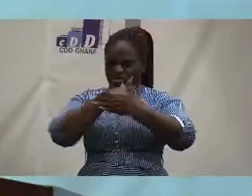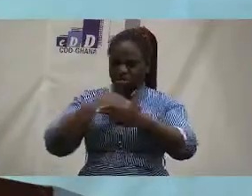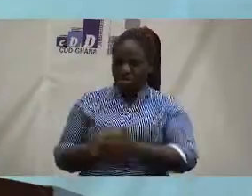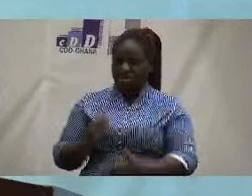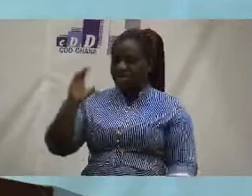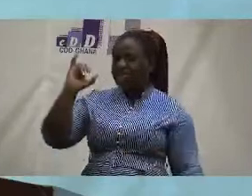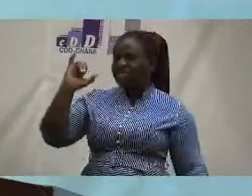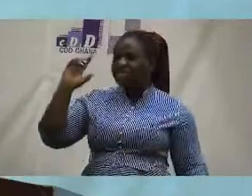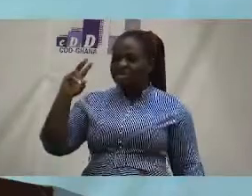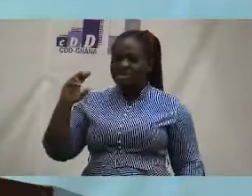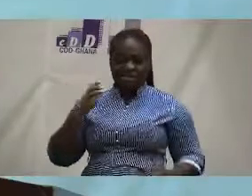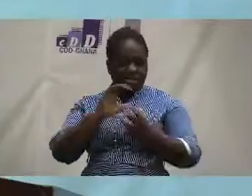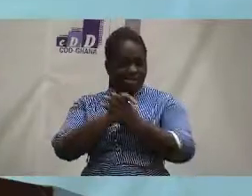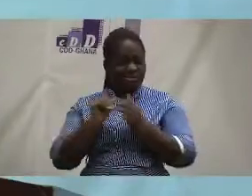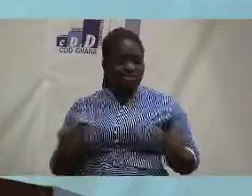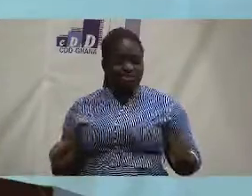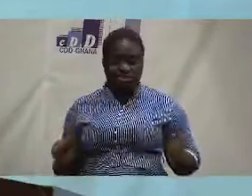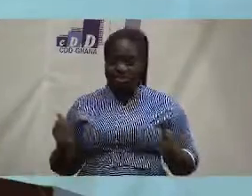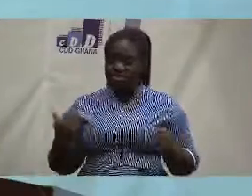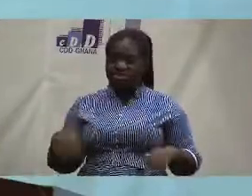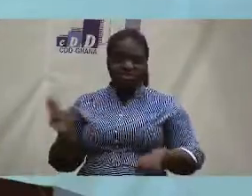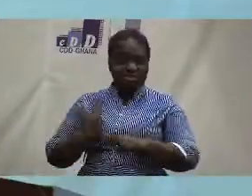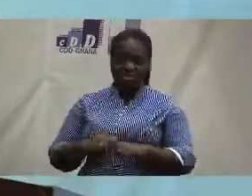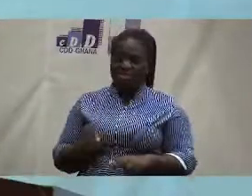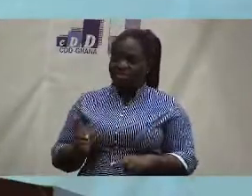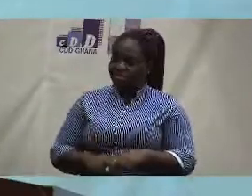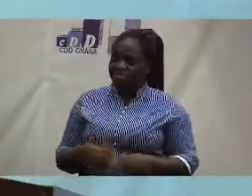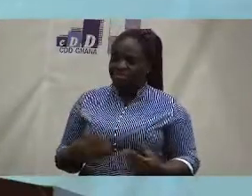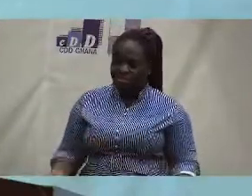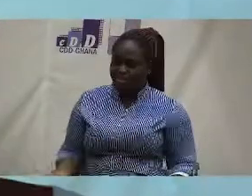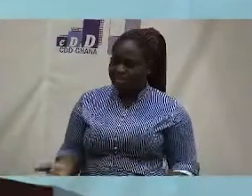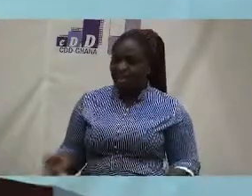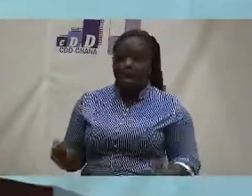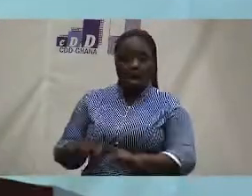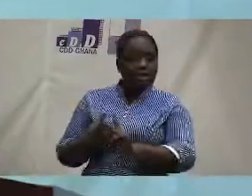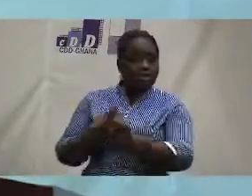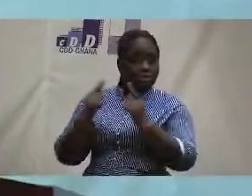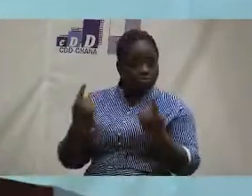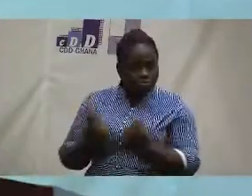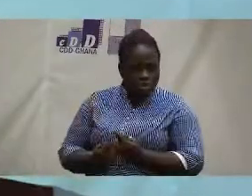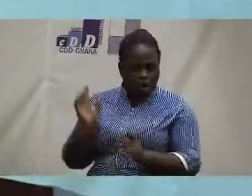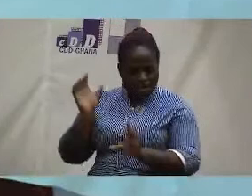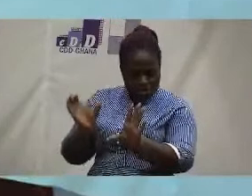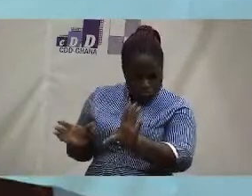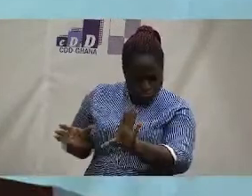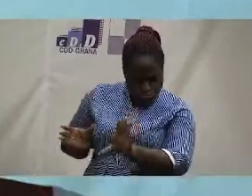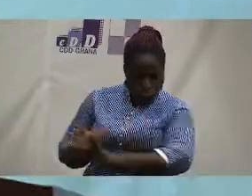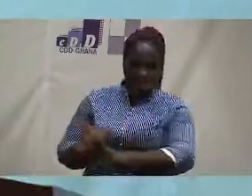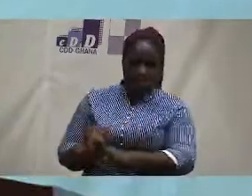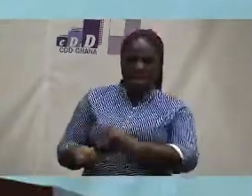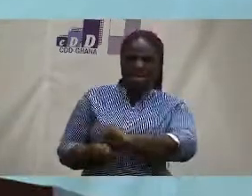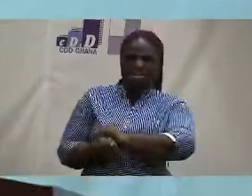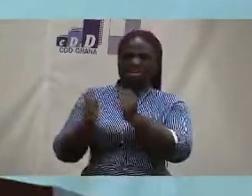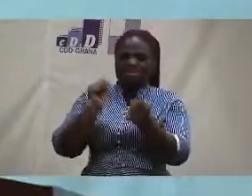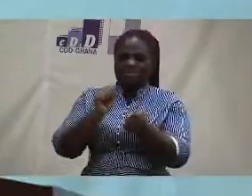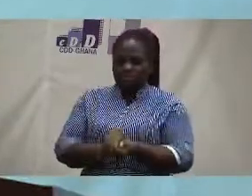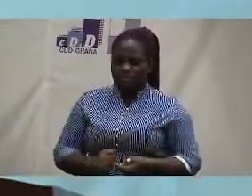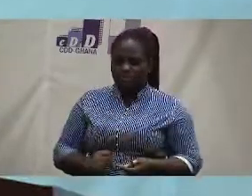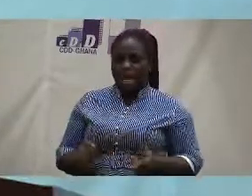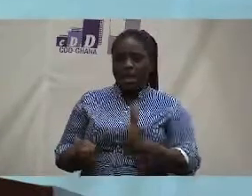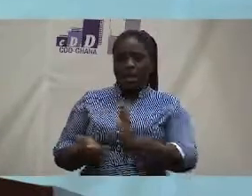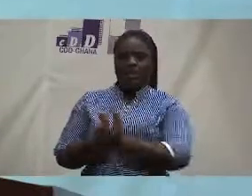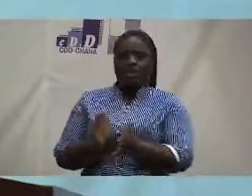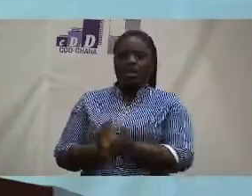the trust deficit is also increasing. So as a group, we must push and transform to being